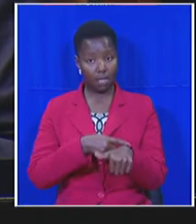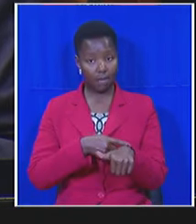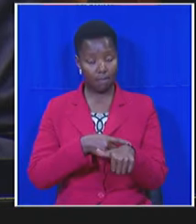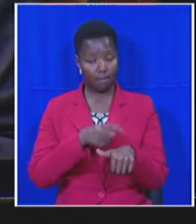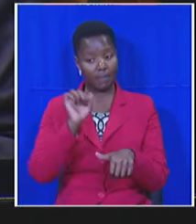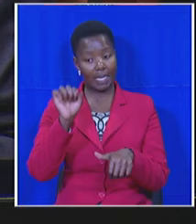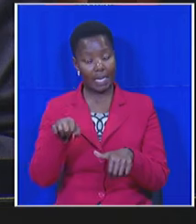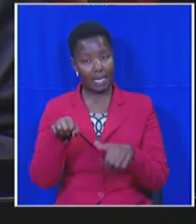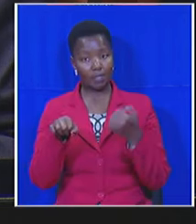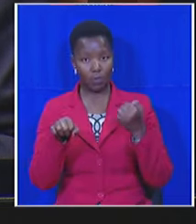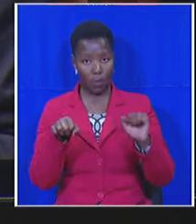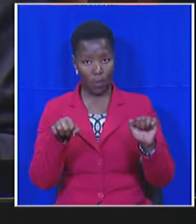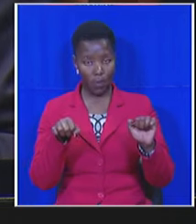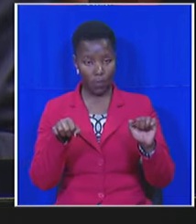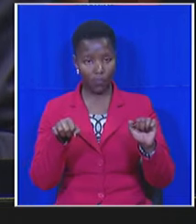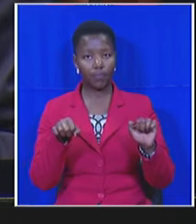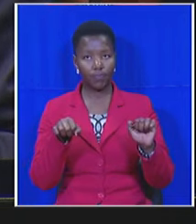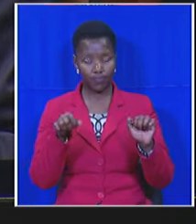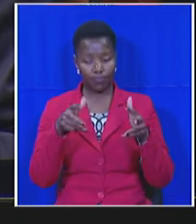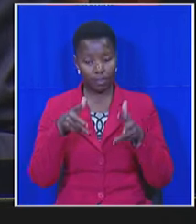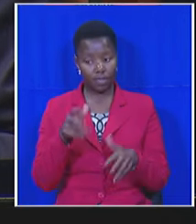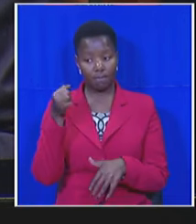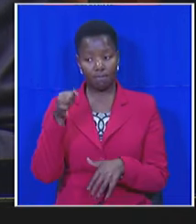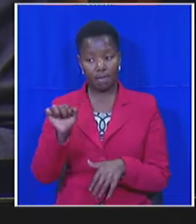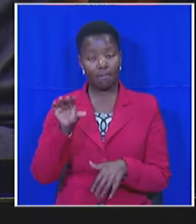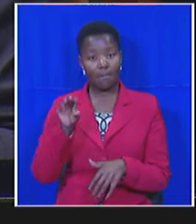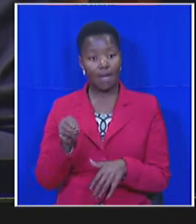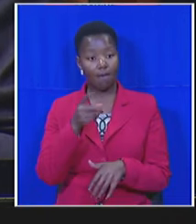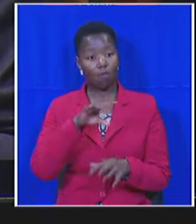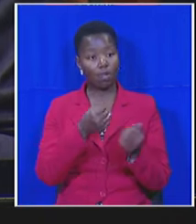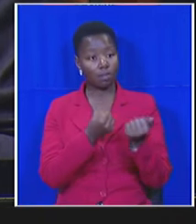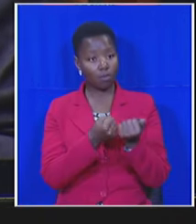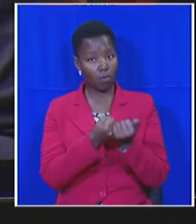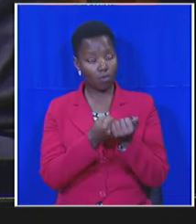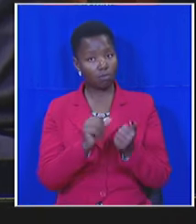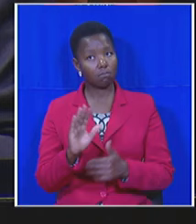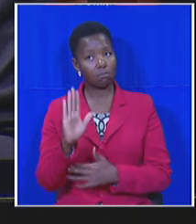Okay, there being an objection, I now put the question. Those in favor say aye.